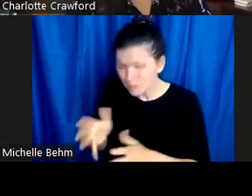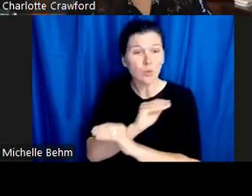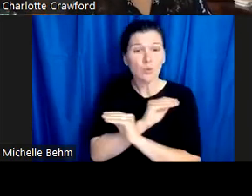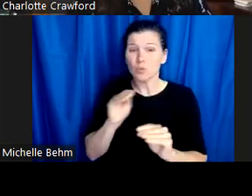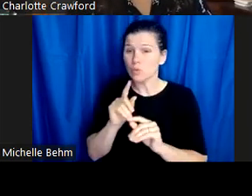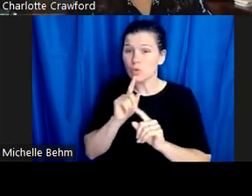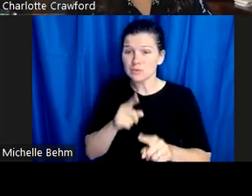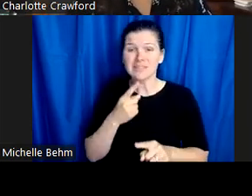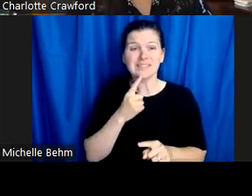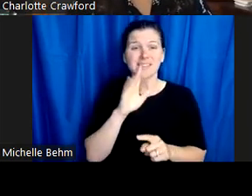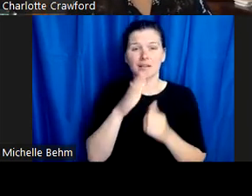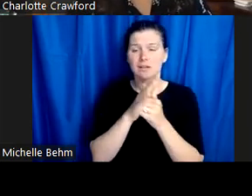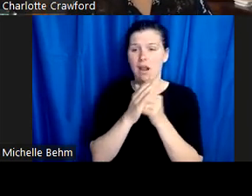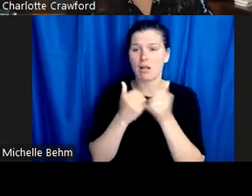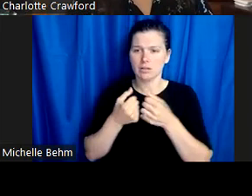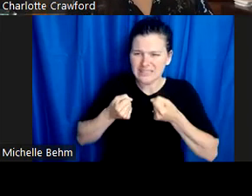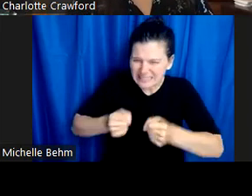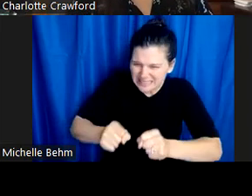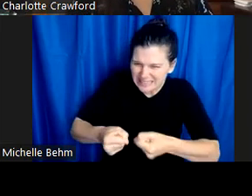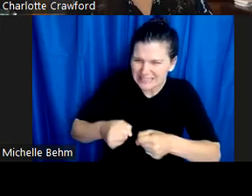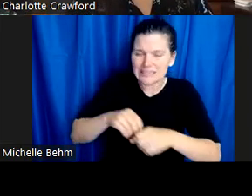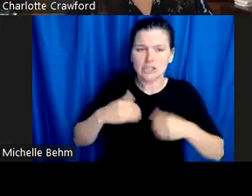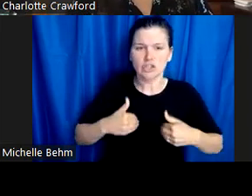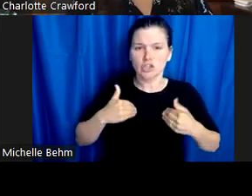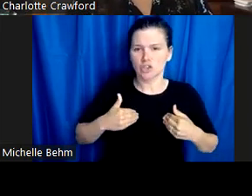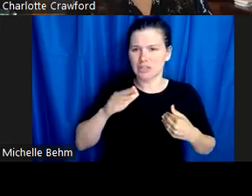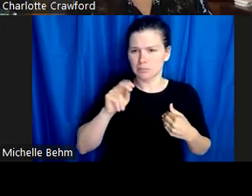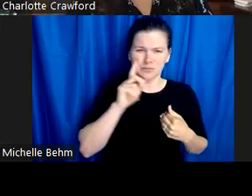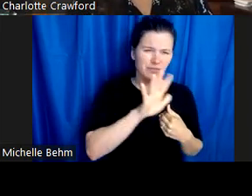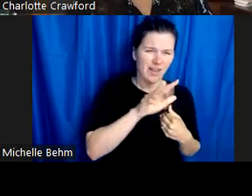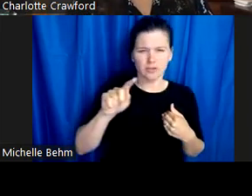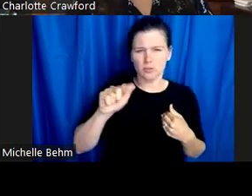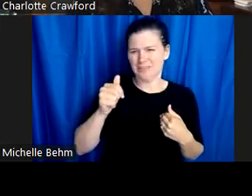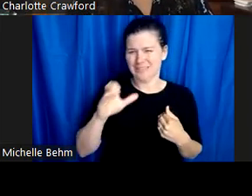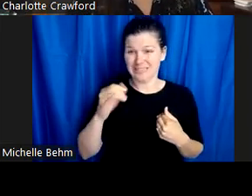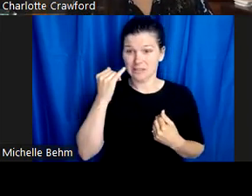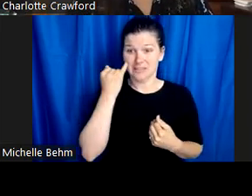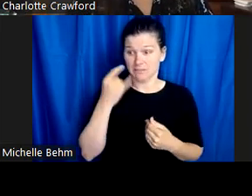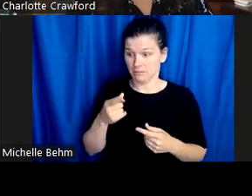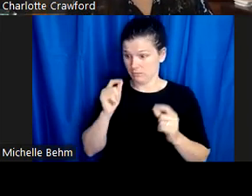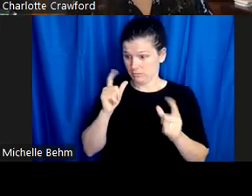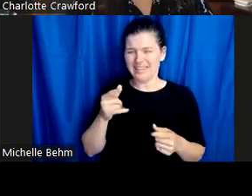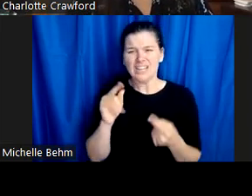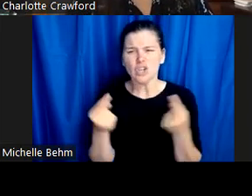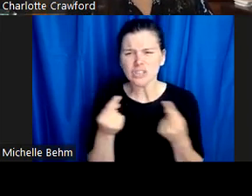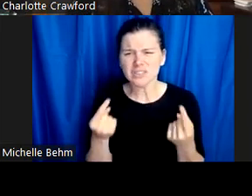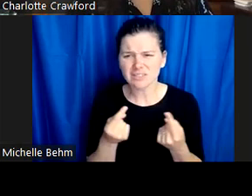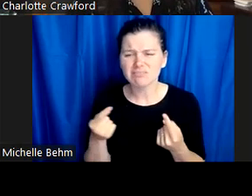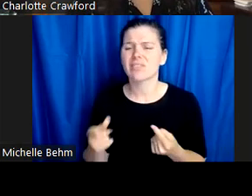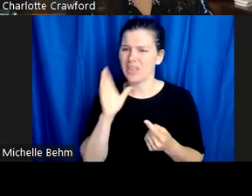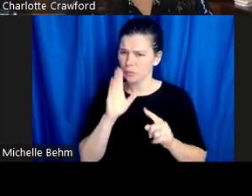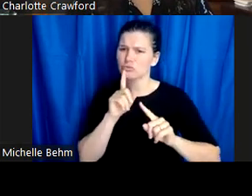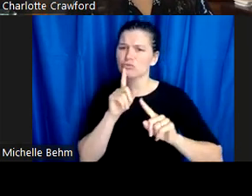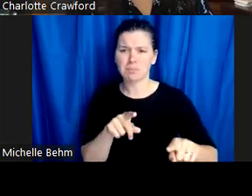knuckles in their chest bones for 5 to 10 seconds. That hurts. People are going to respond to that. If they still don't respond,